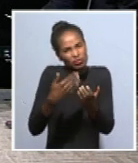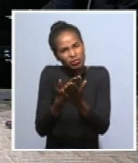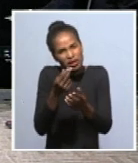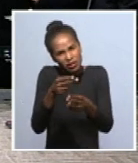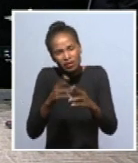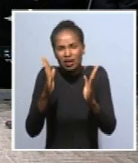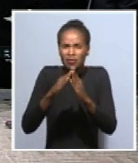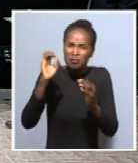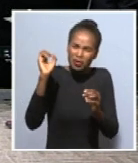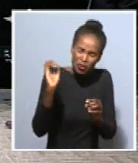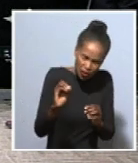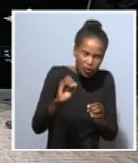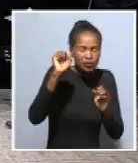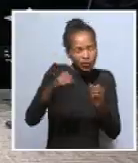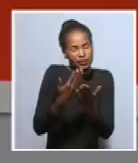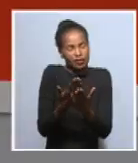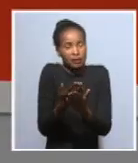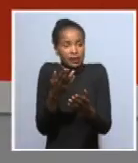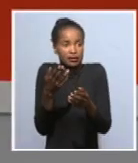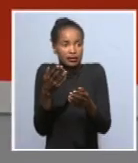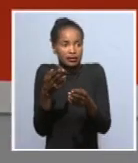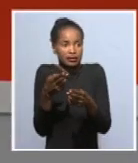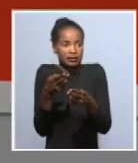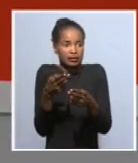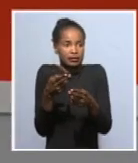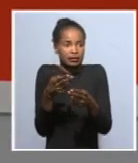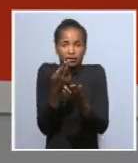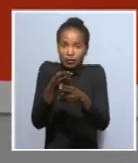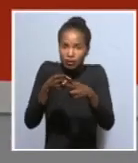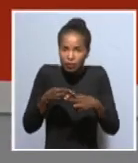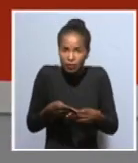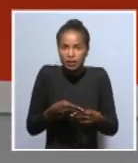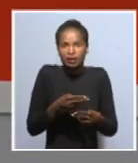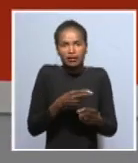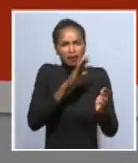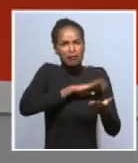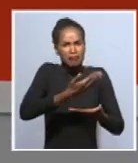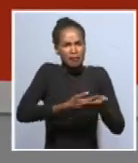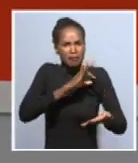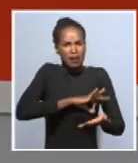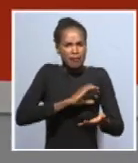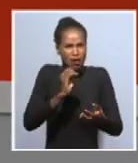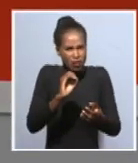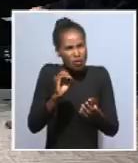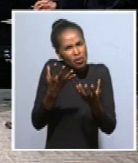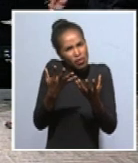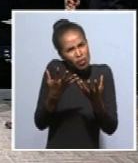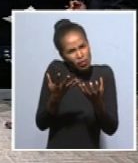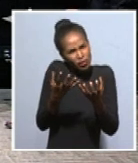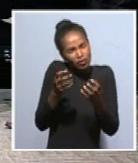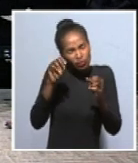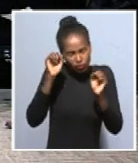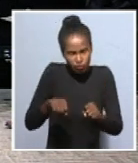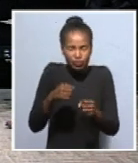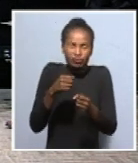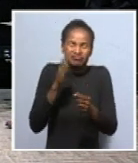now? Fanuel, are you asking whether or not collateral will still be required, yes or no? Yes. Thank you. Thank you very much. Yes, Mr. Nkimbo.